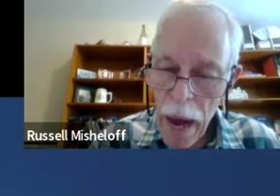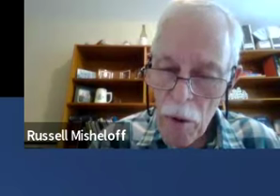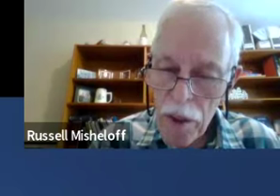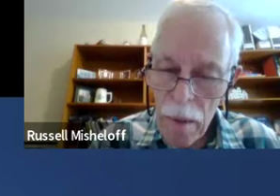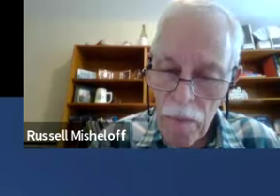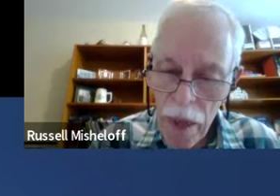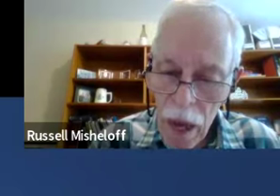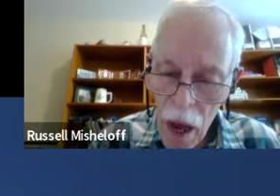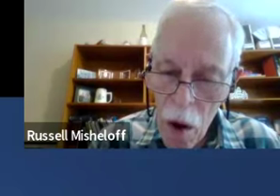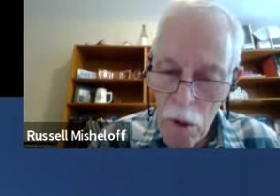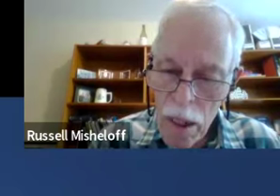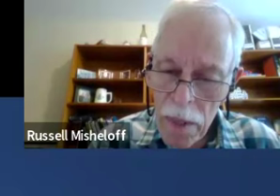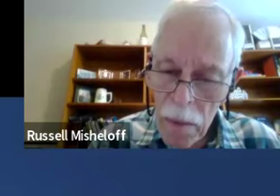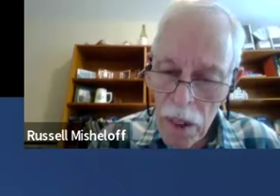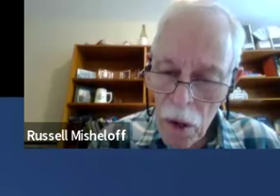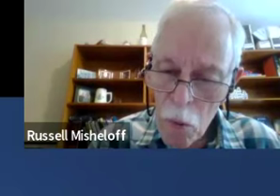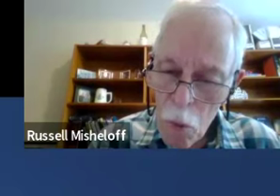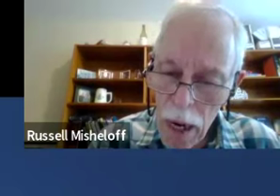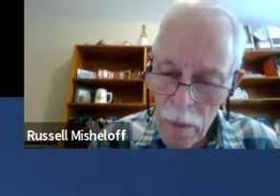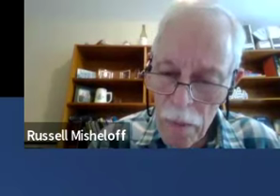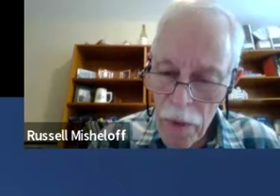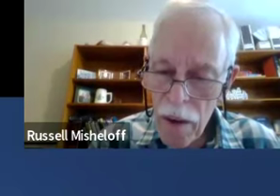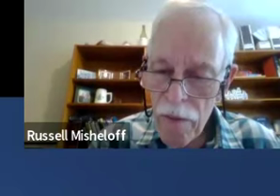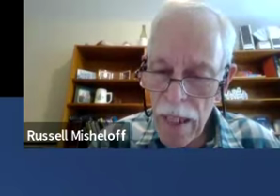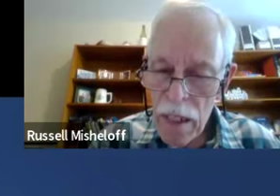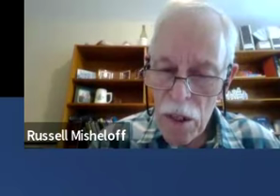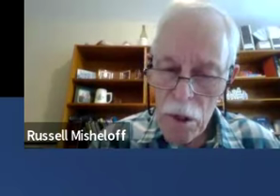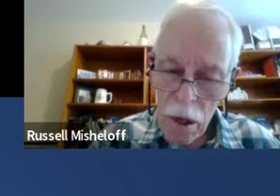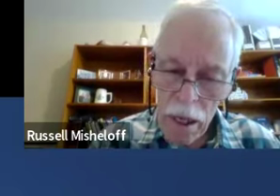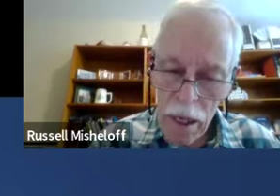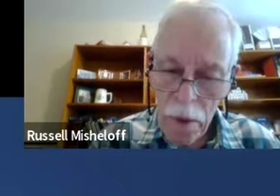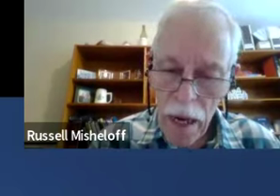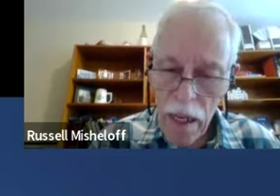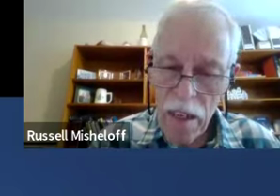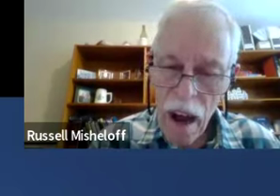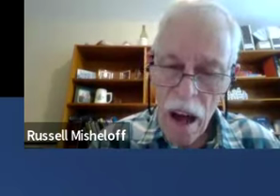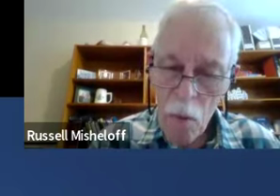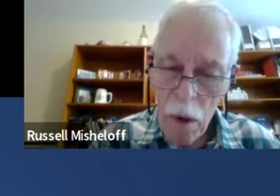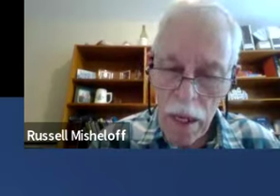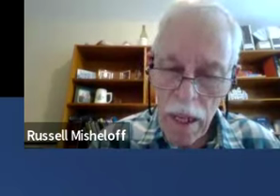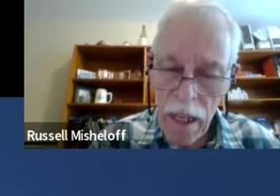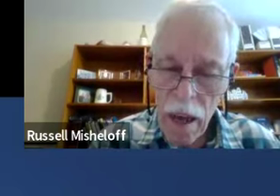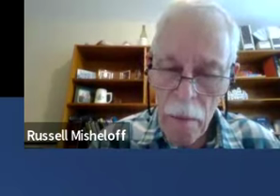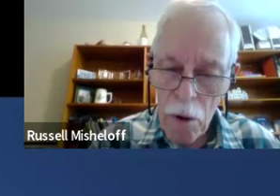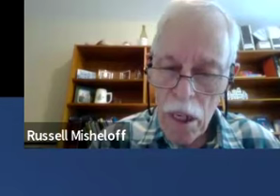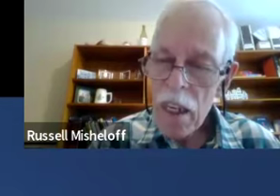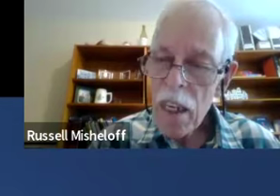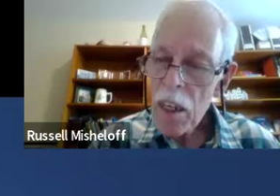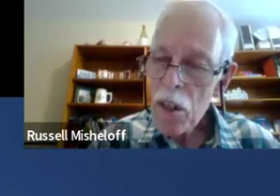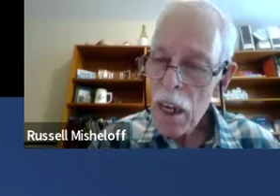MODDHH about them, we're sometimes told, well, the event that you're talking about is not one